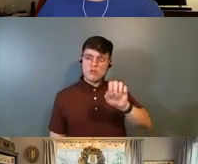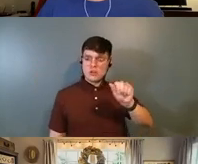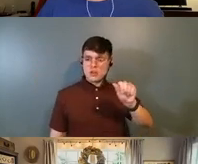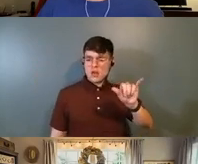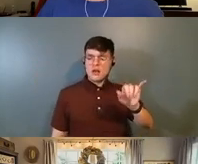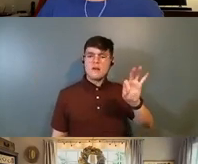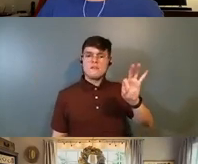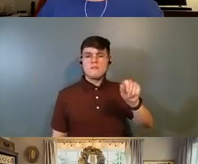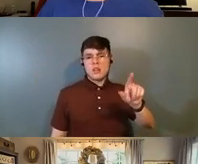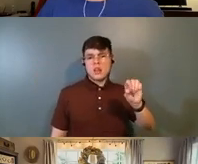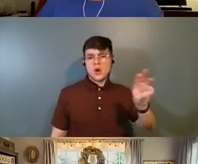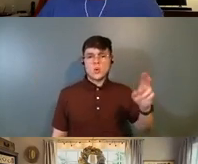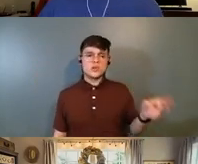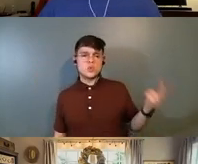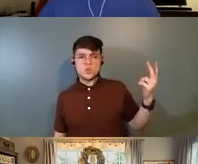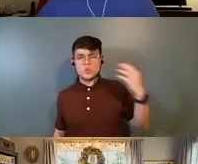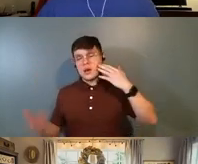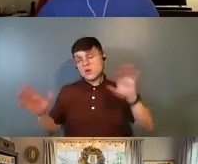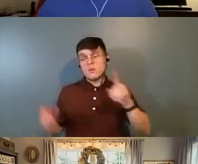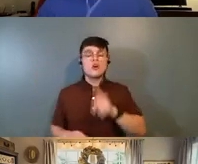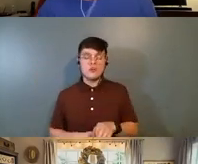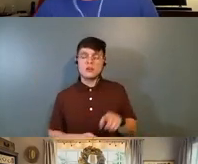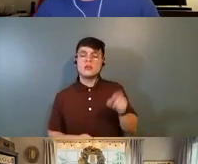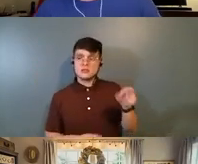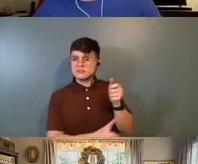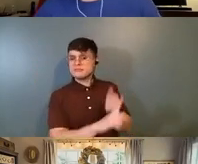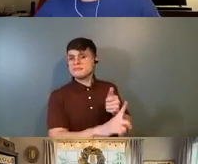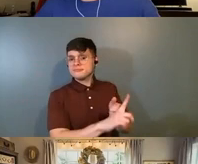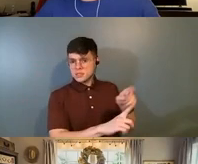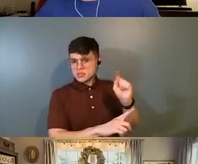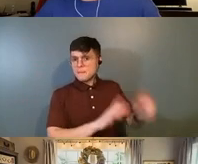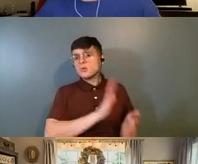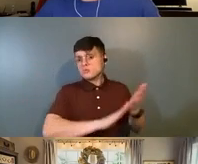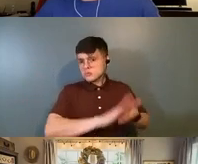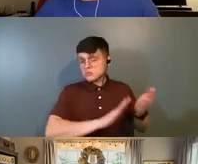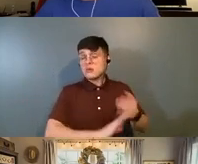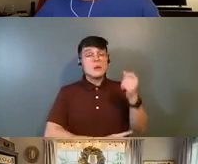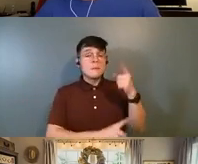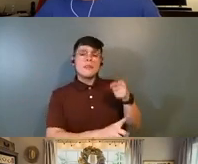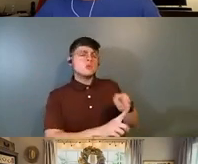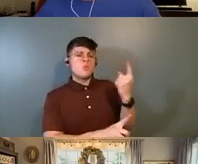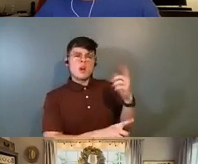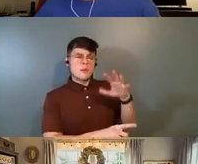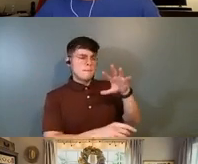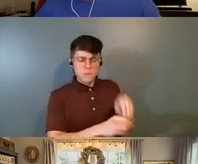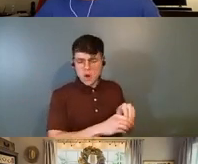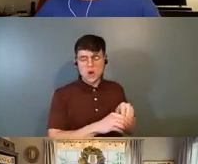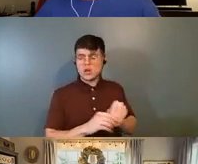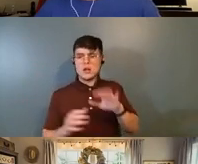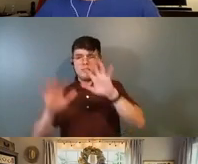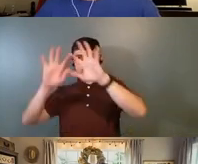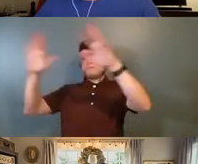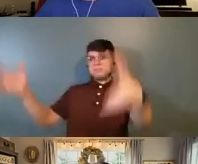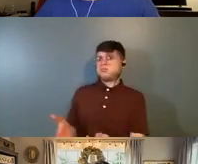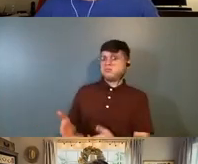think that's there is ARIA that's supposed to do this, right? But so ARIA is just one part of the puzzle. So